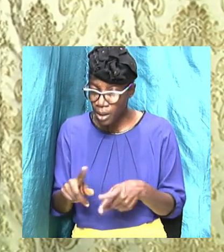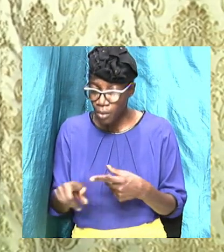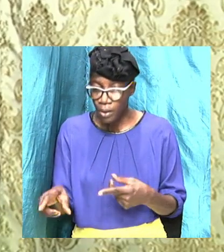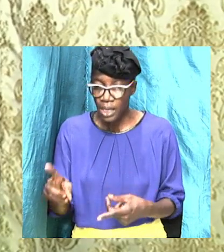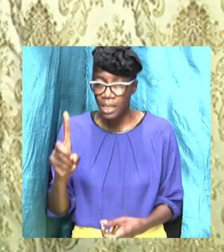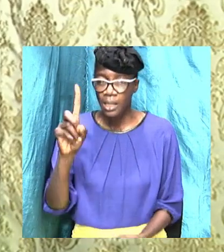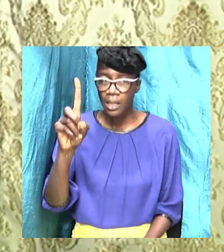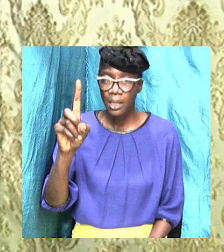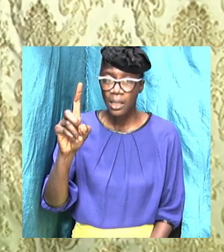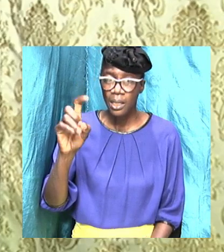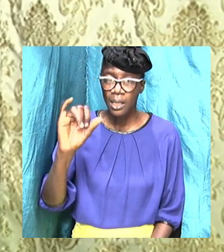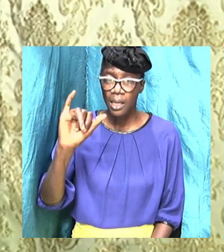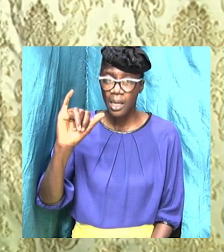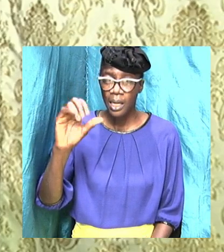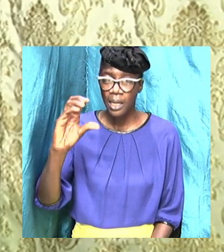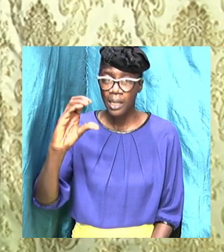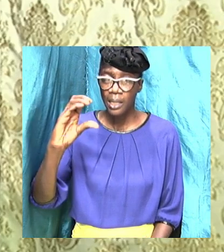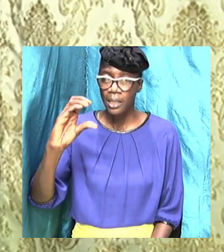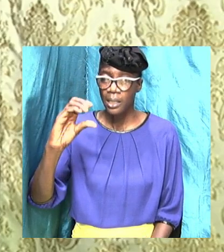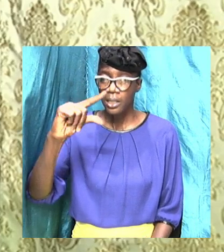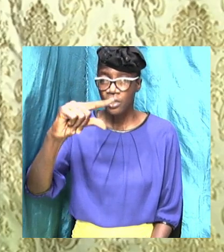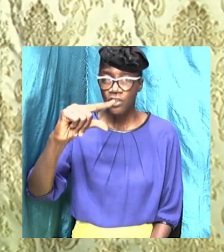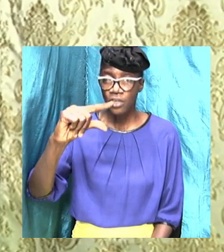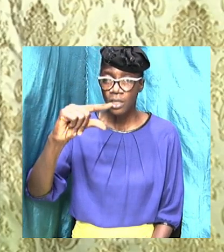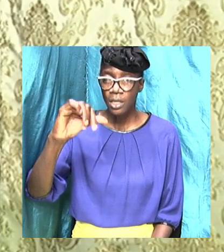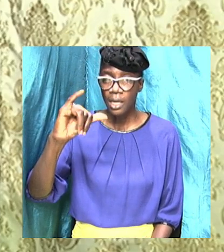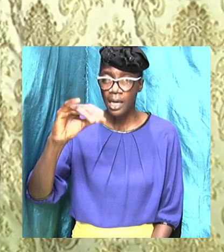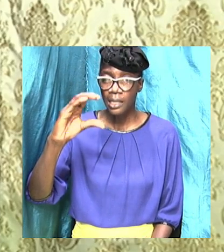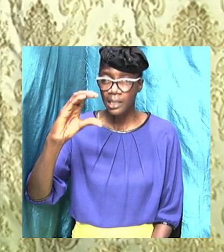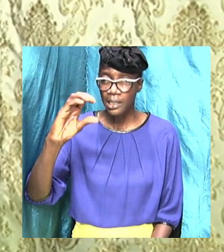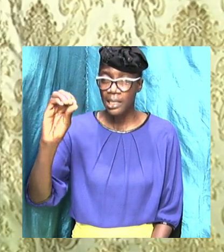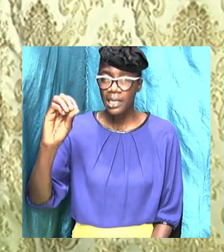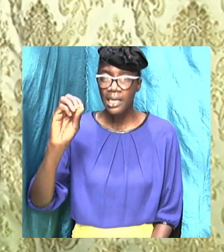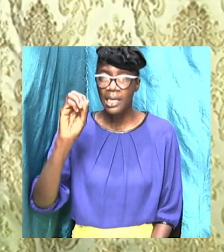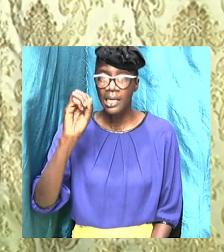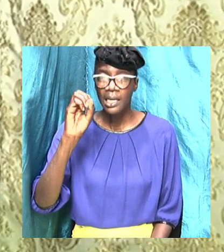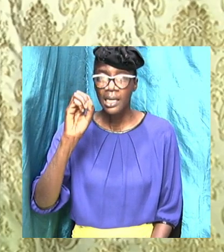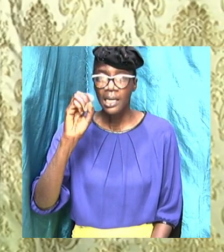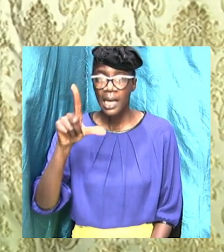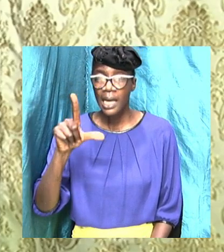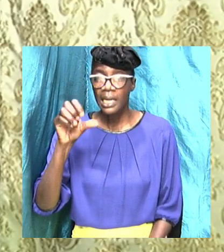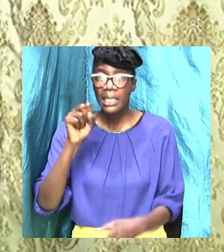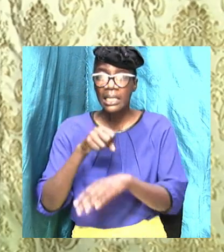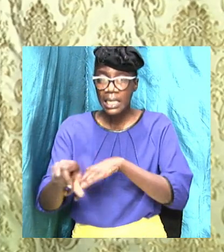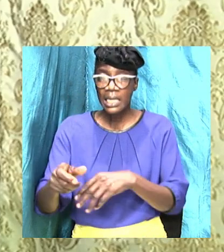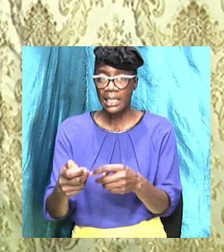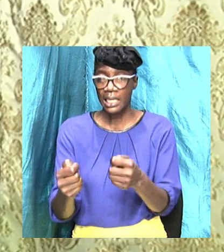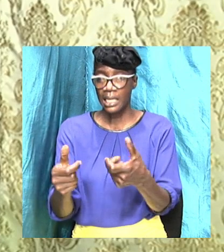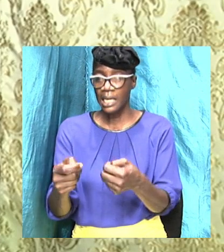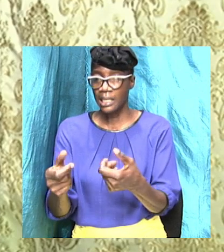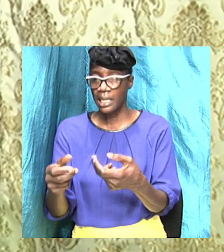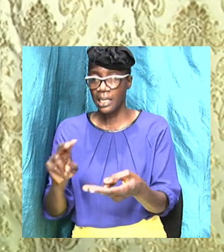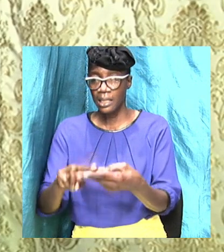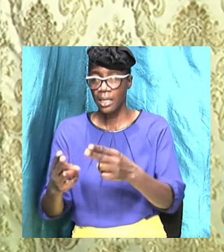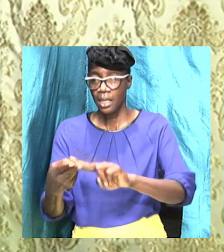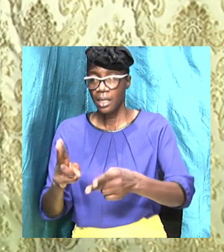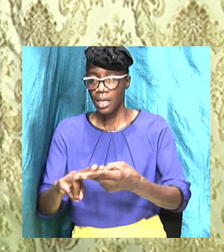and say, look here, you go and get, take such and such to this number, and you might win.